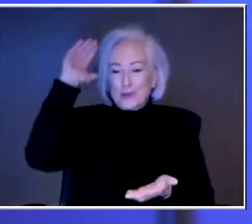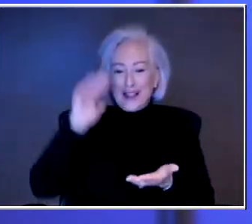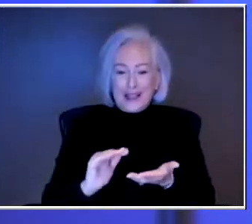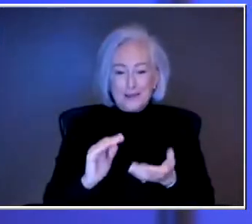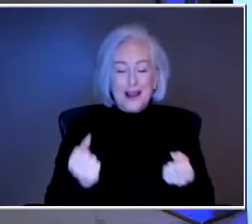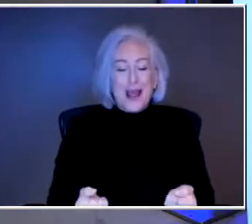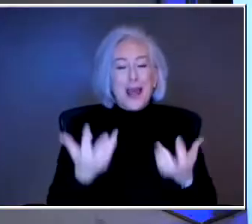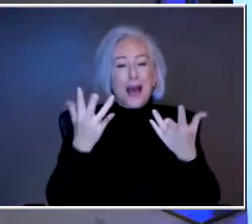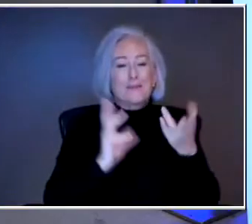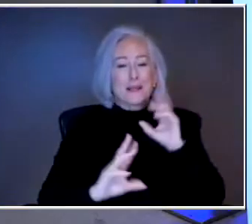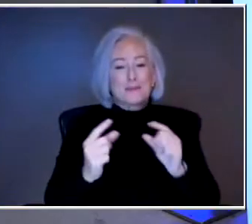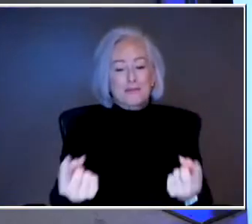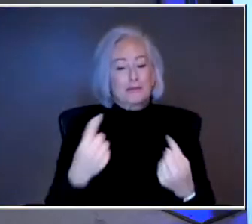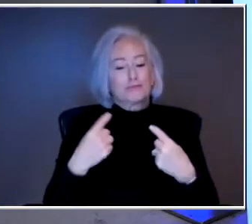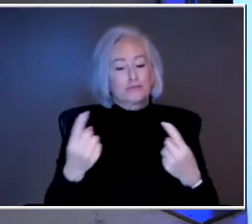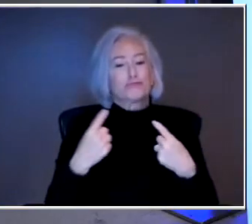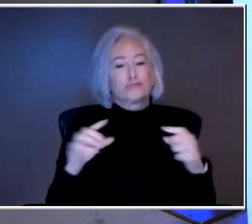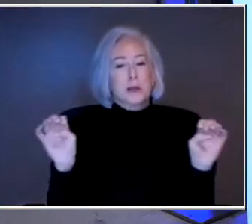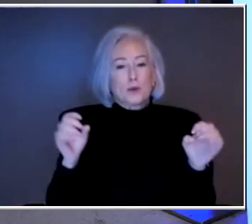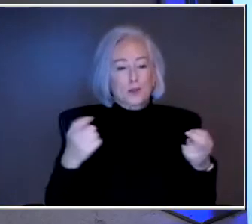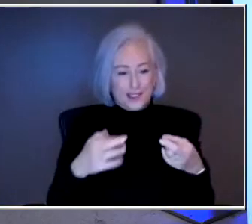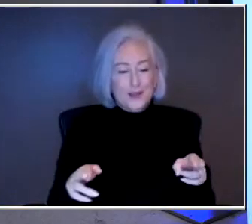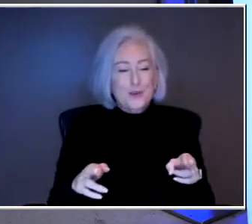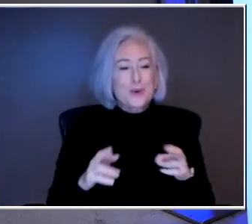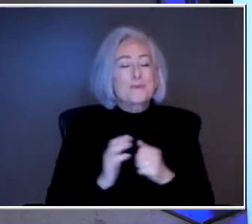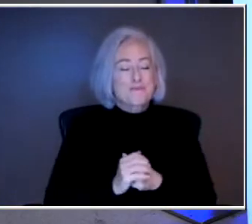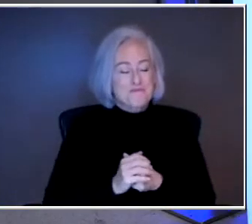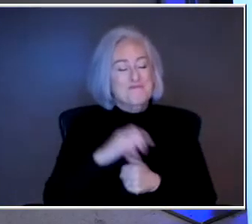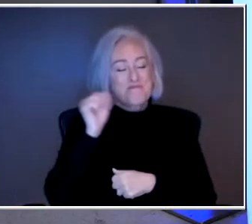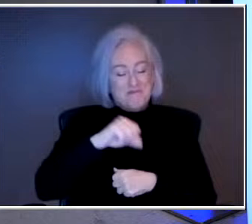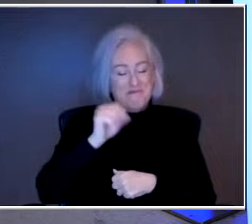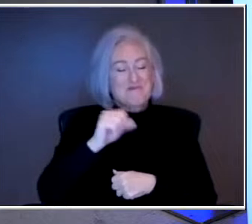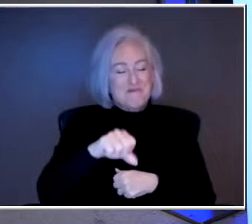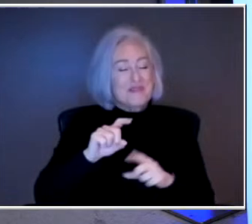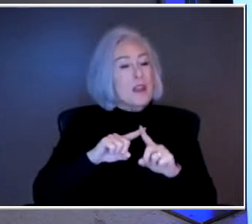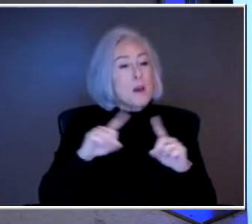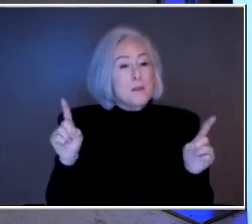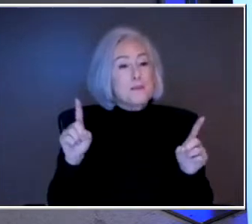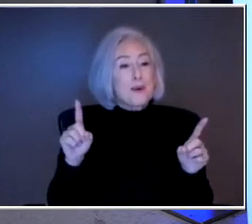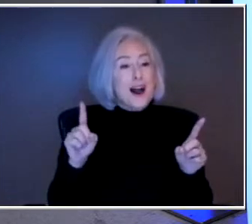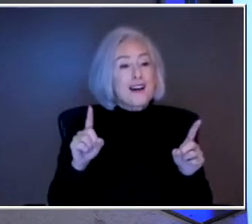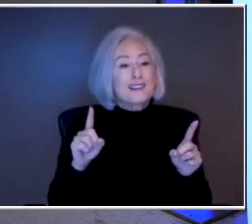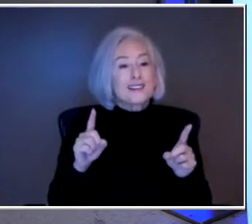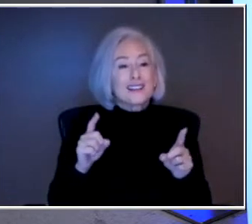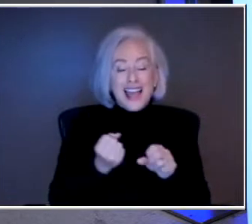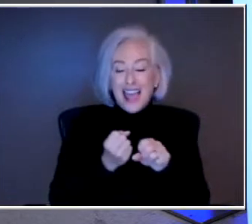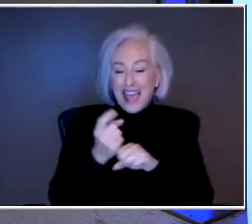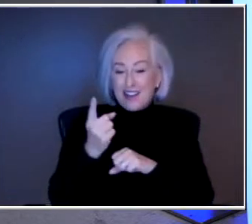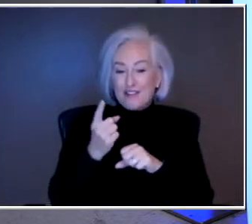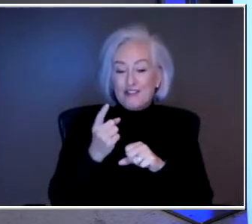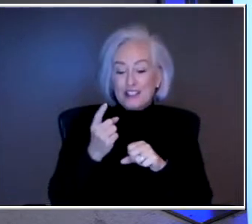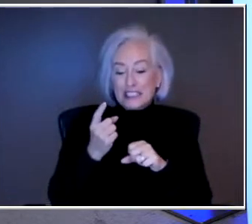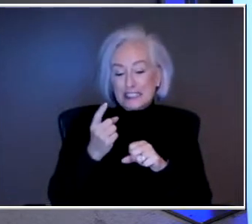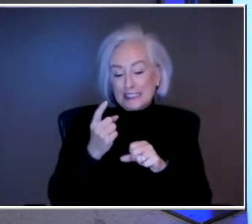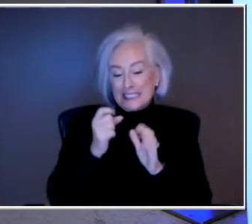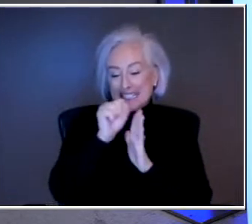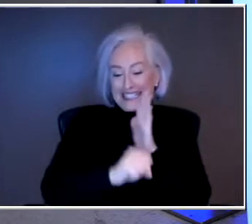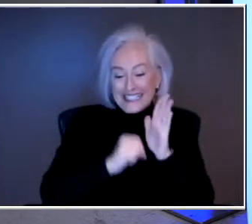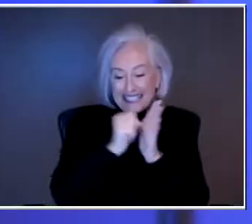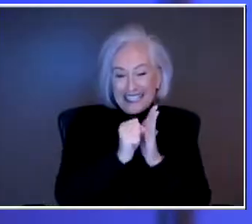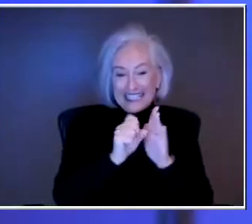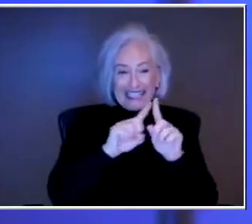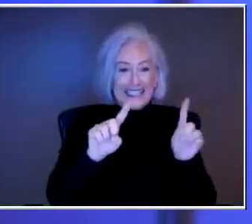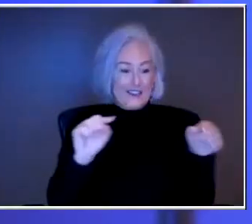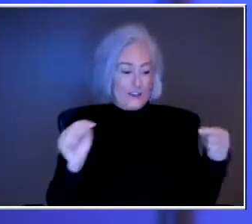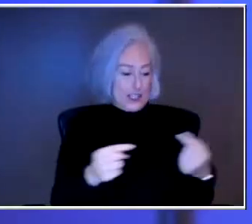Yeah, keep them out before they have to come in. Yeah. But we definitely, and I think each season kind of brings a different injury. So maybe in the fall we'll see